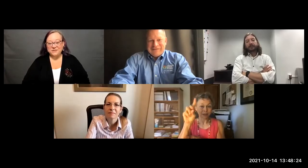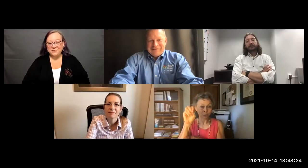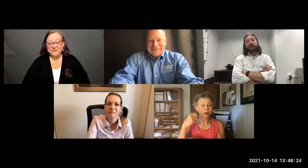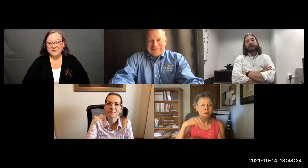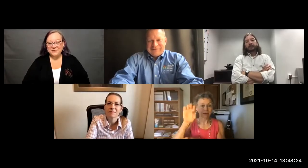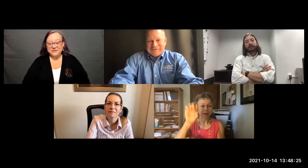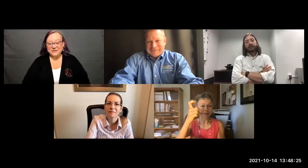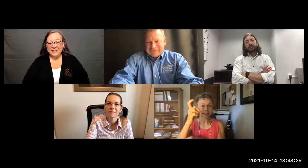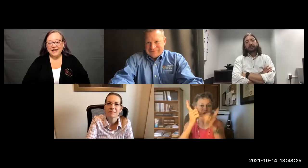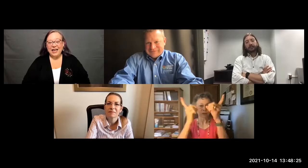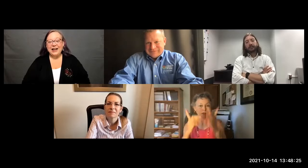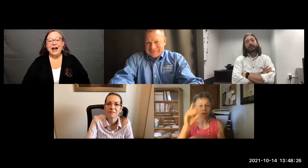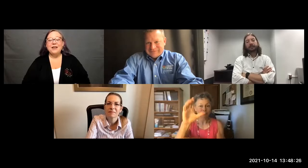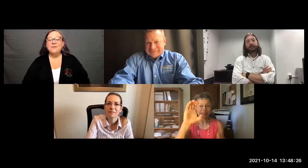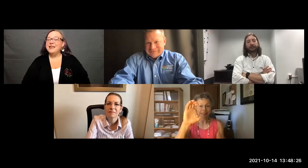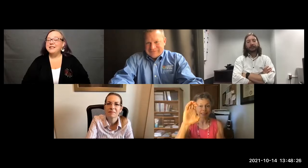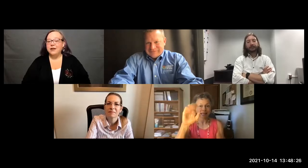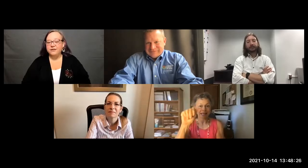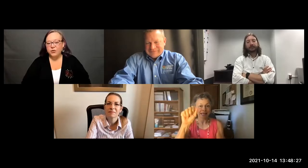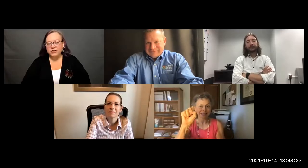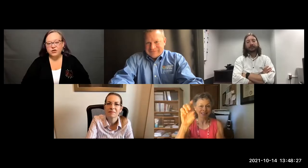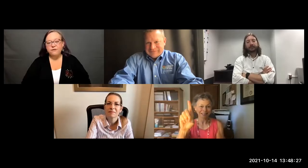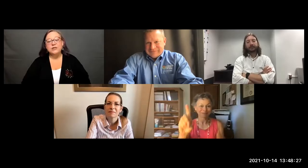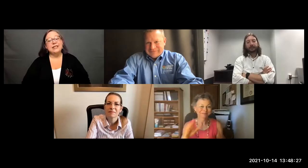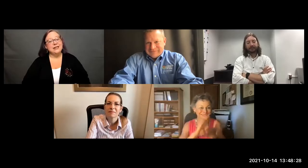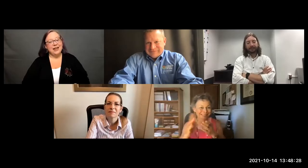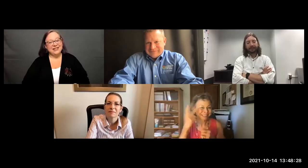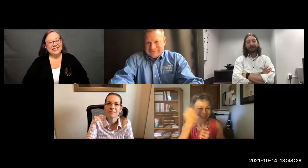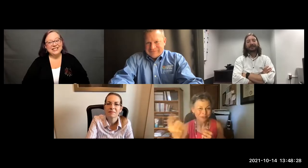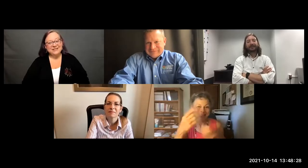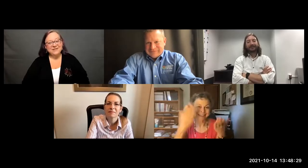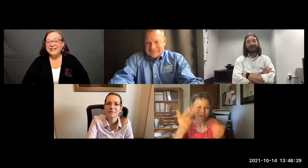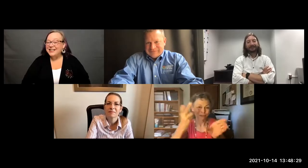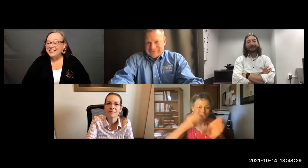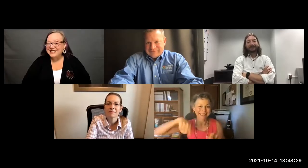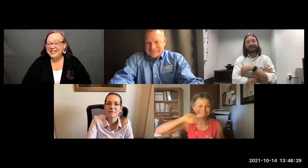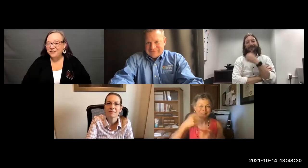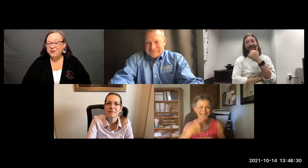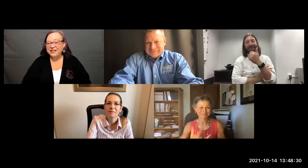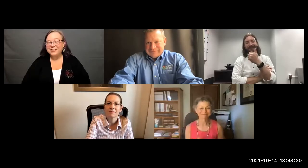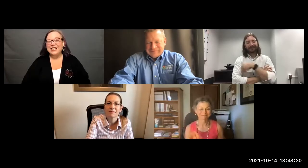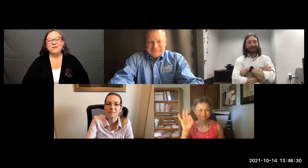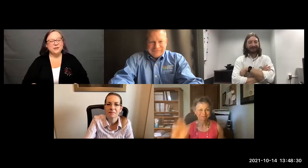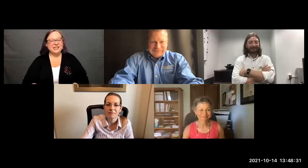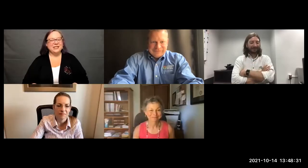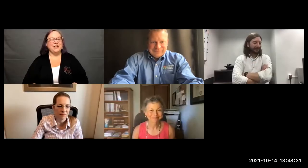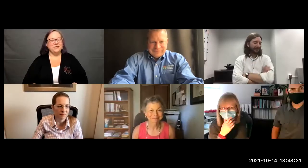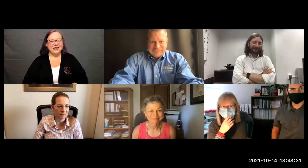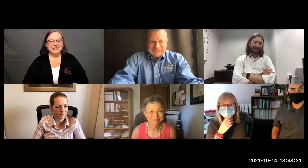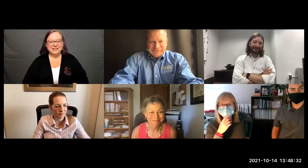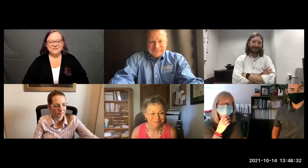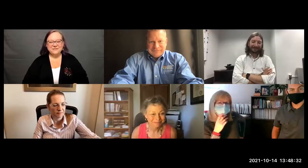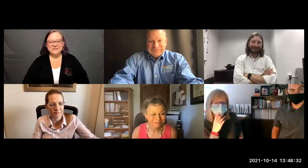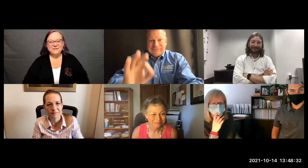Raimondo, and I am the Executive Director for CEASD. Nice to see everyone here today and participating